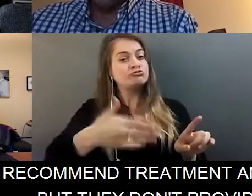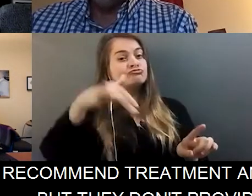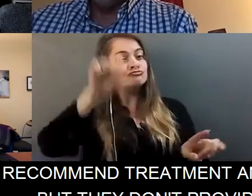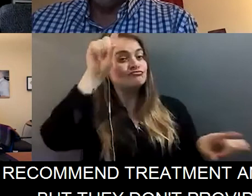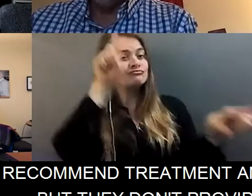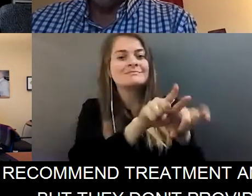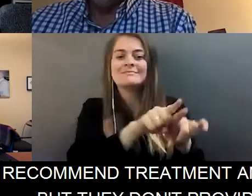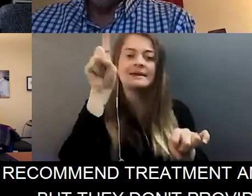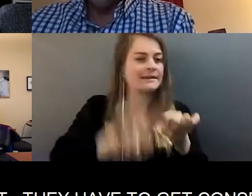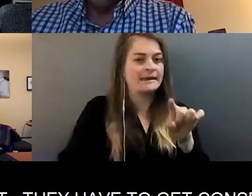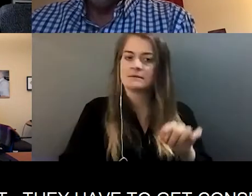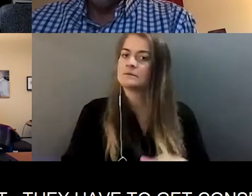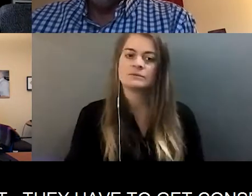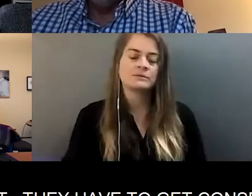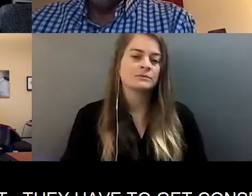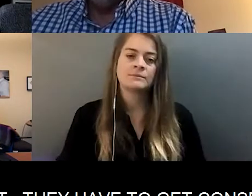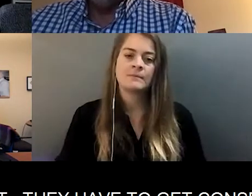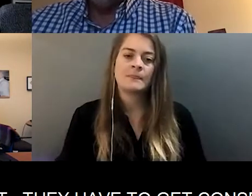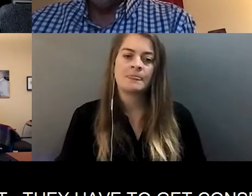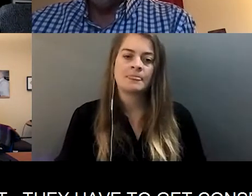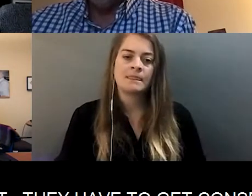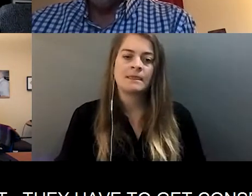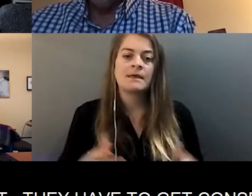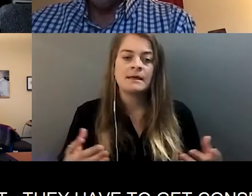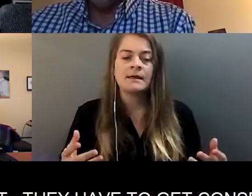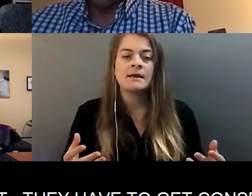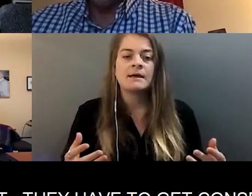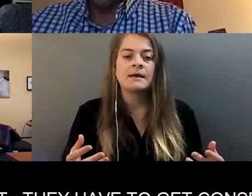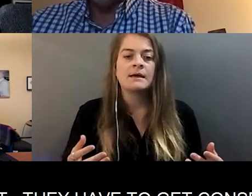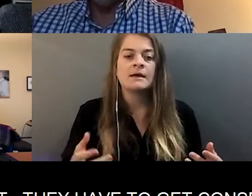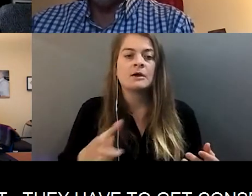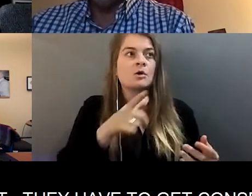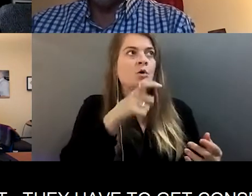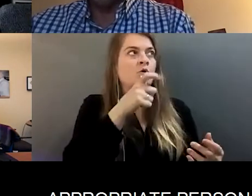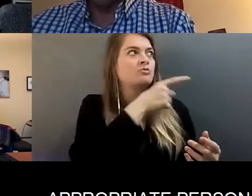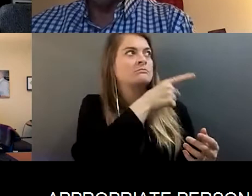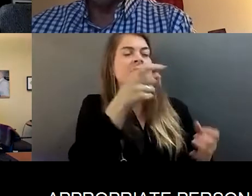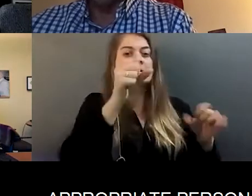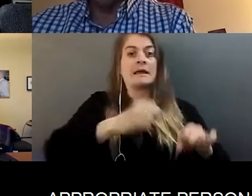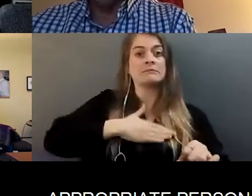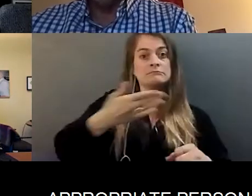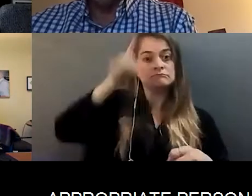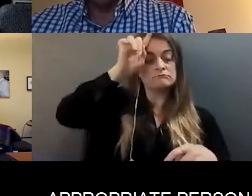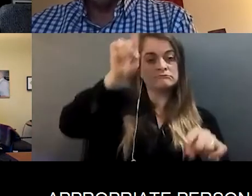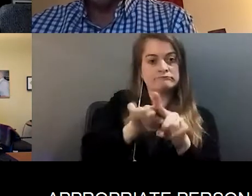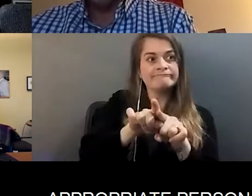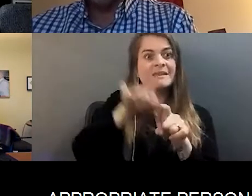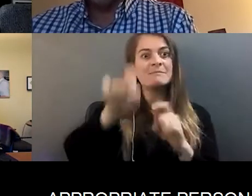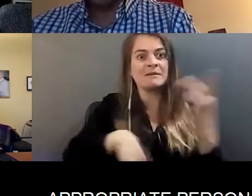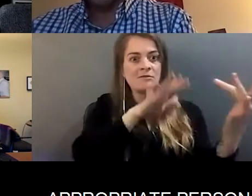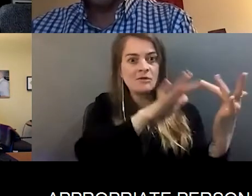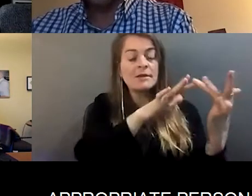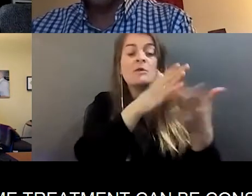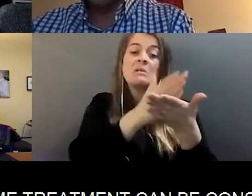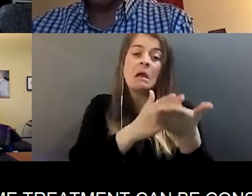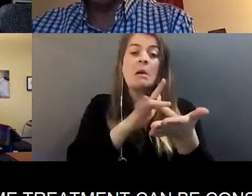consent. They have to get consent from the appropriate person. So when some treatment can be consented